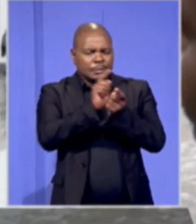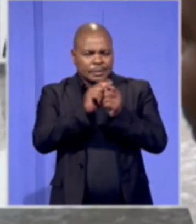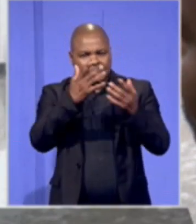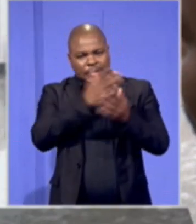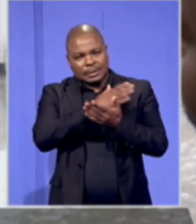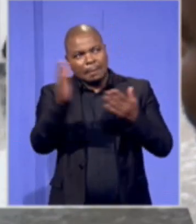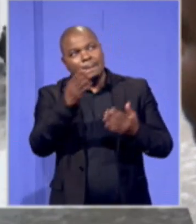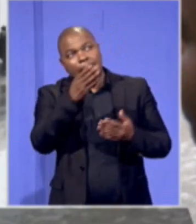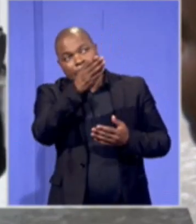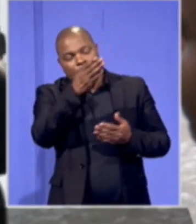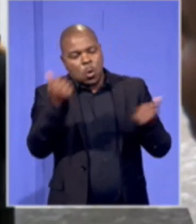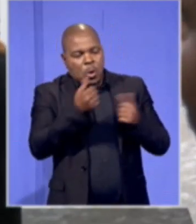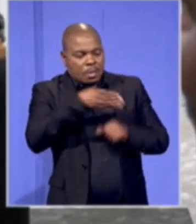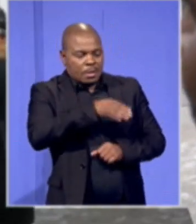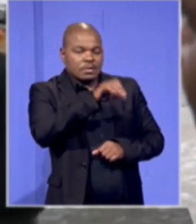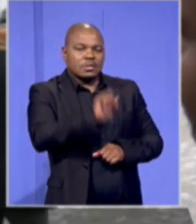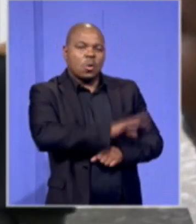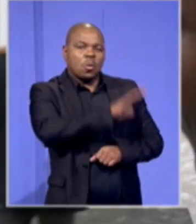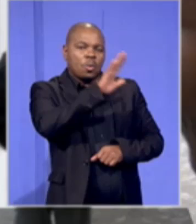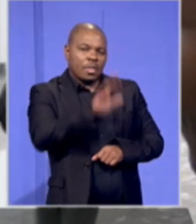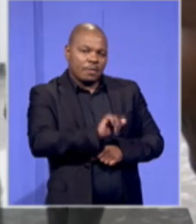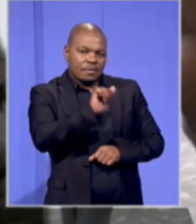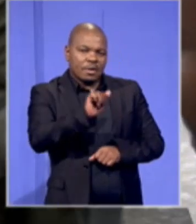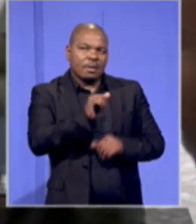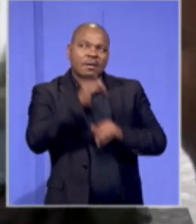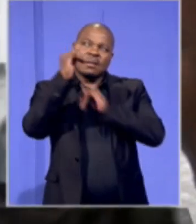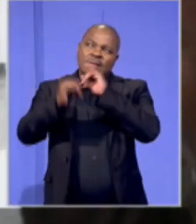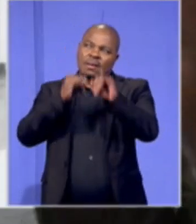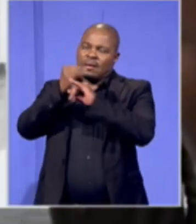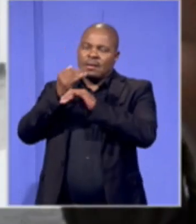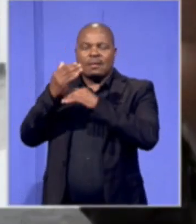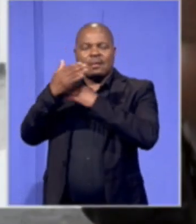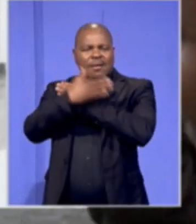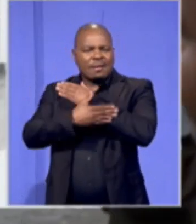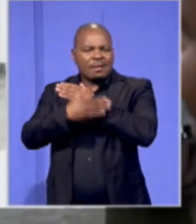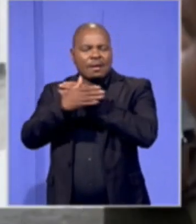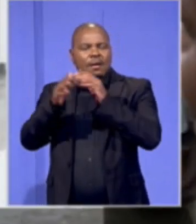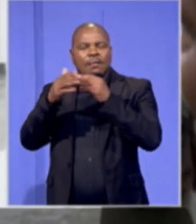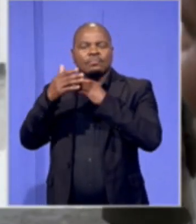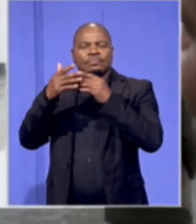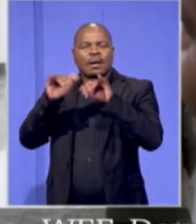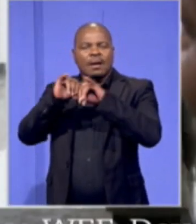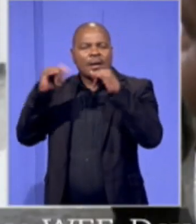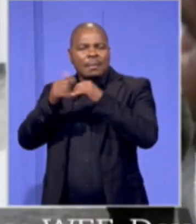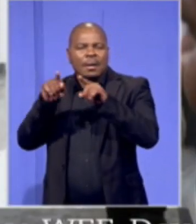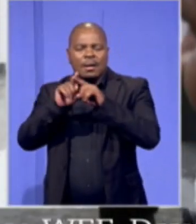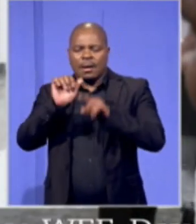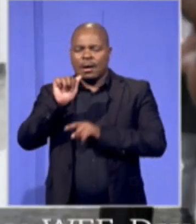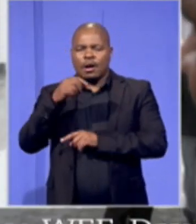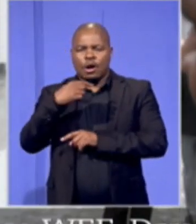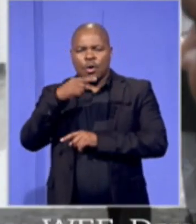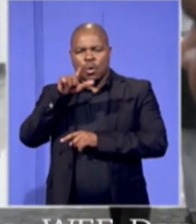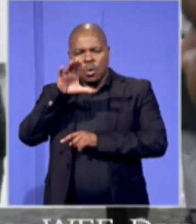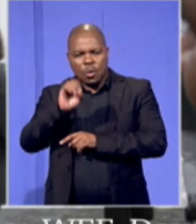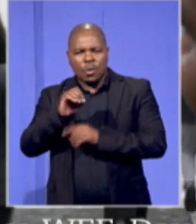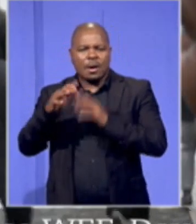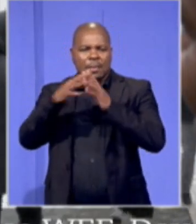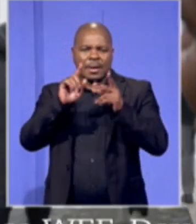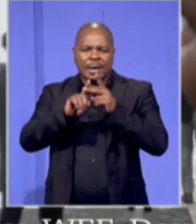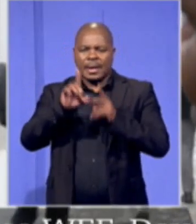got investments in South Africa, multinational companies, and these range from Anglo-American to